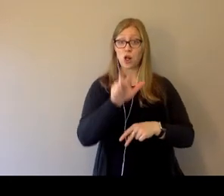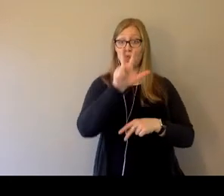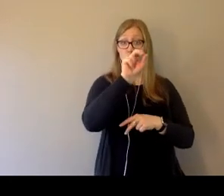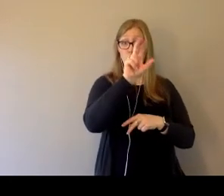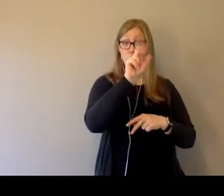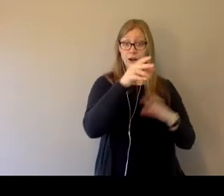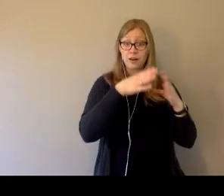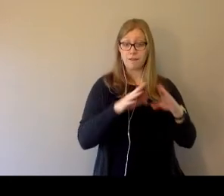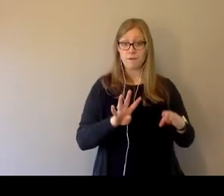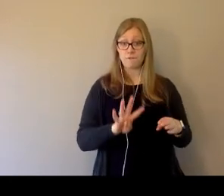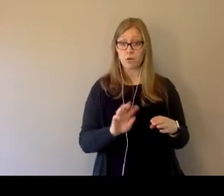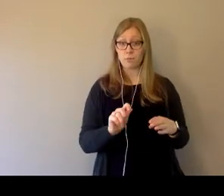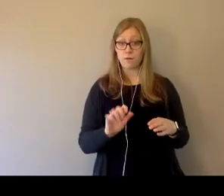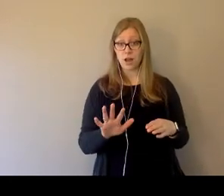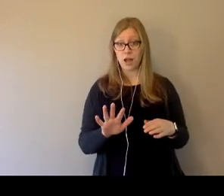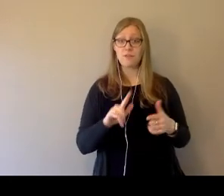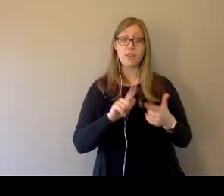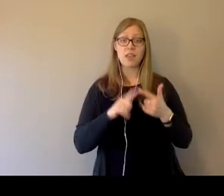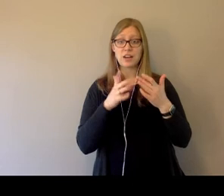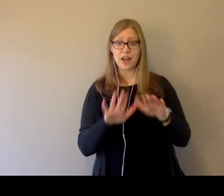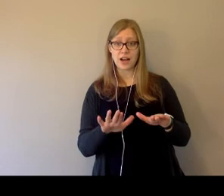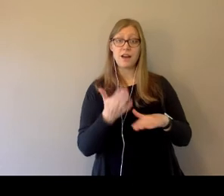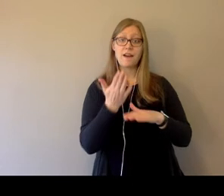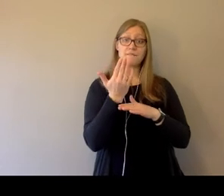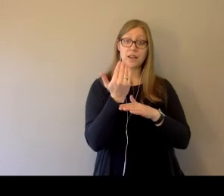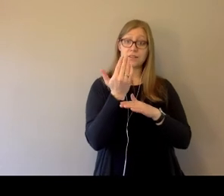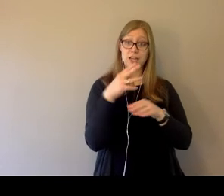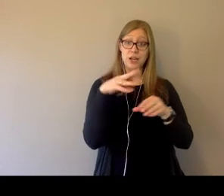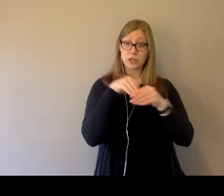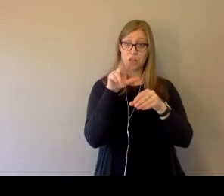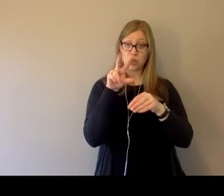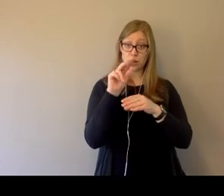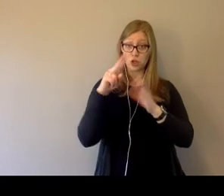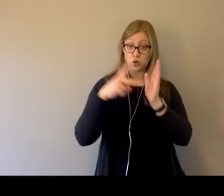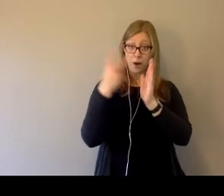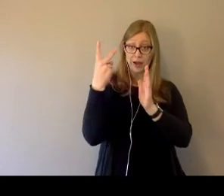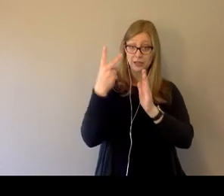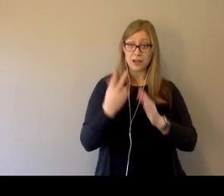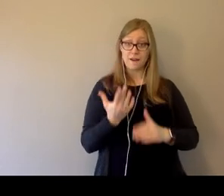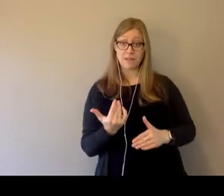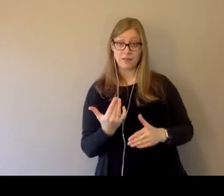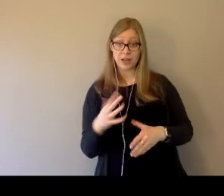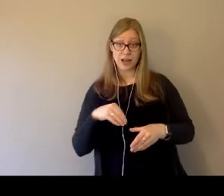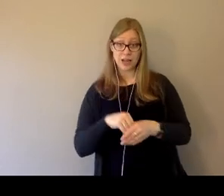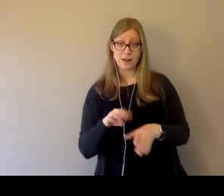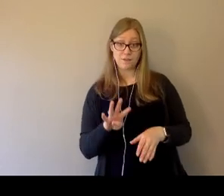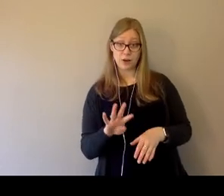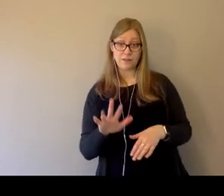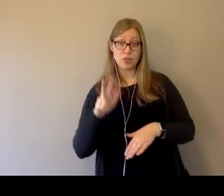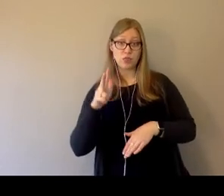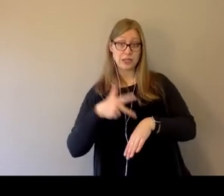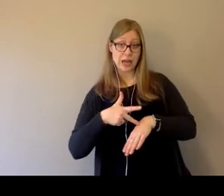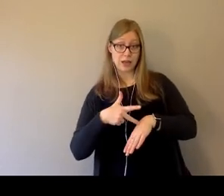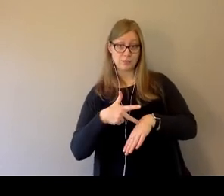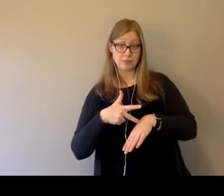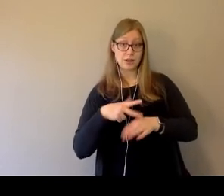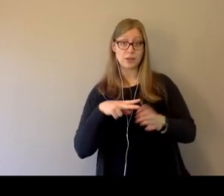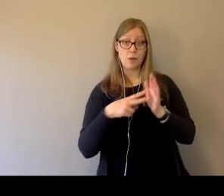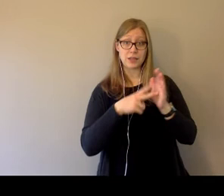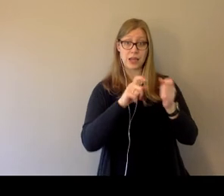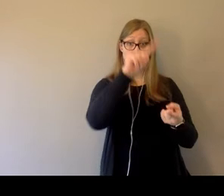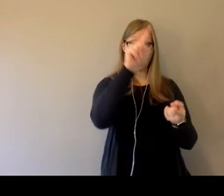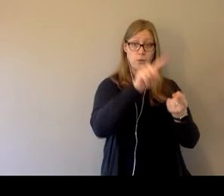out, 15 goes into 30 twice, 15 goes into 45 3 times. So we could also just verify